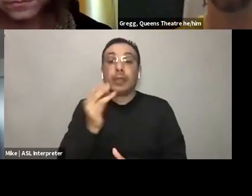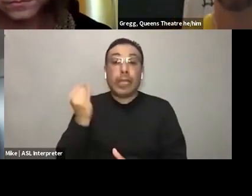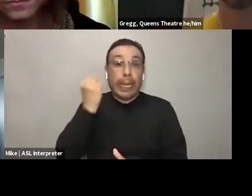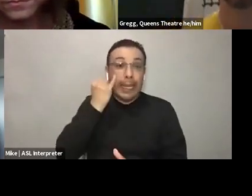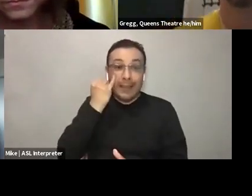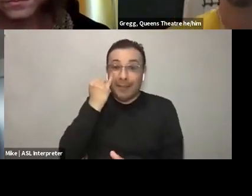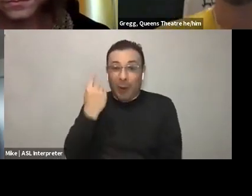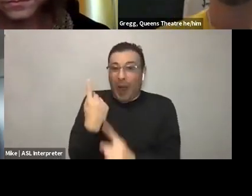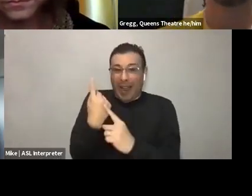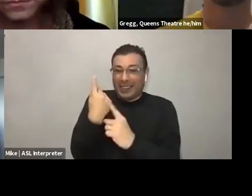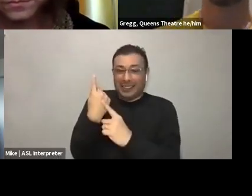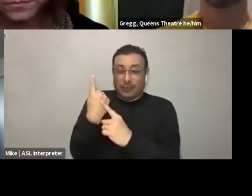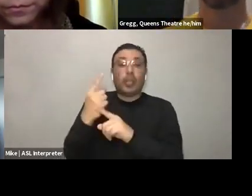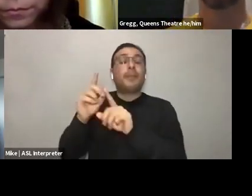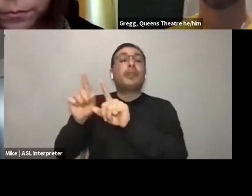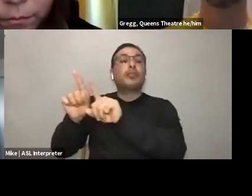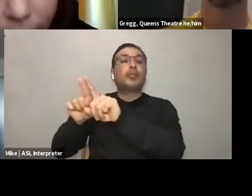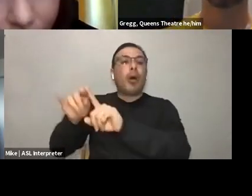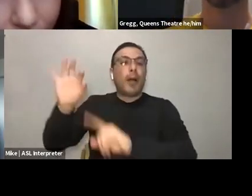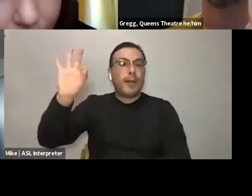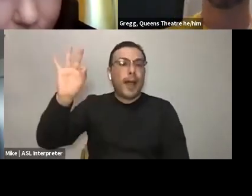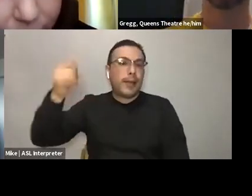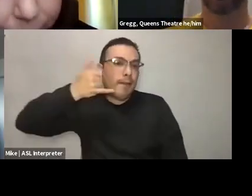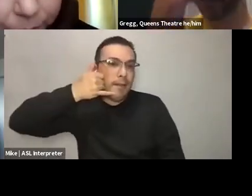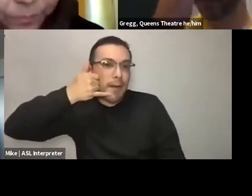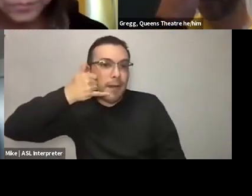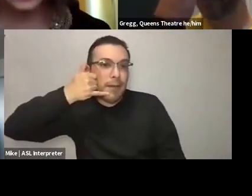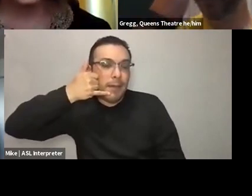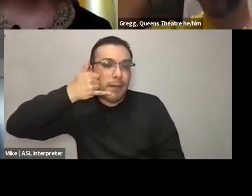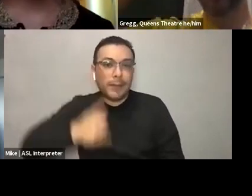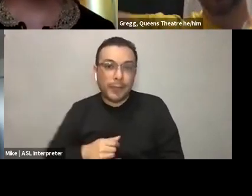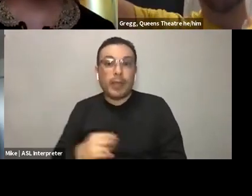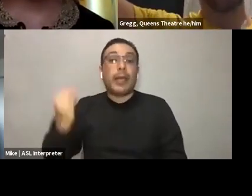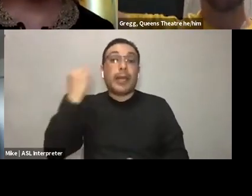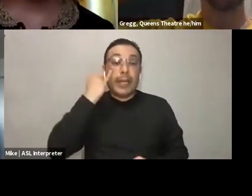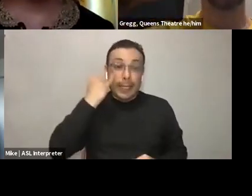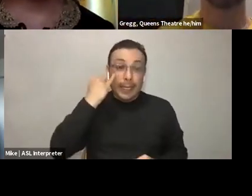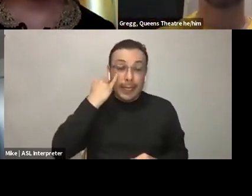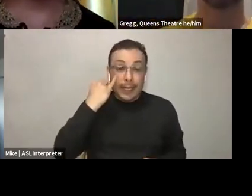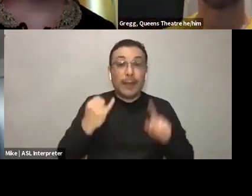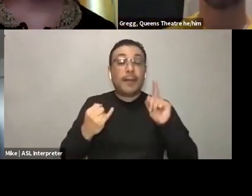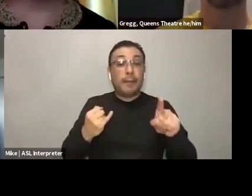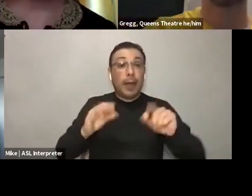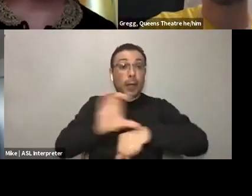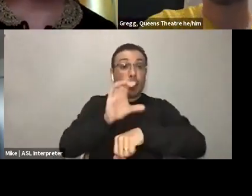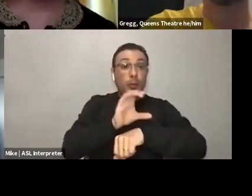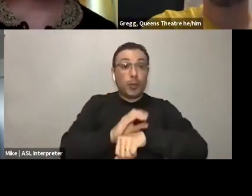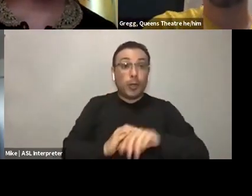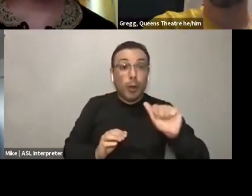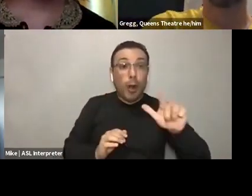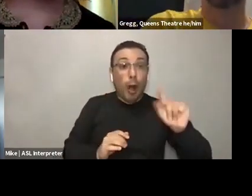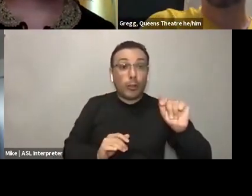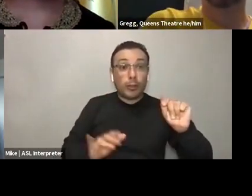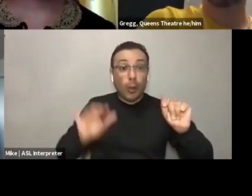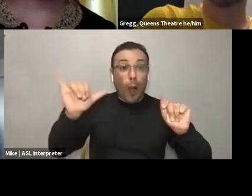you are on your computer, um, it is, let's see, it is alt Y for PC users. And for Mac